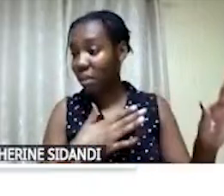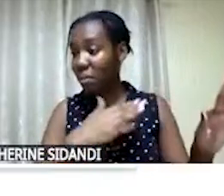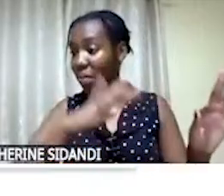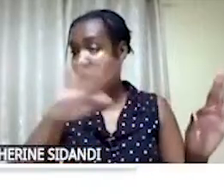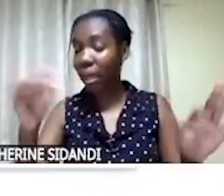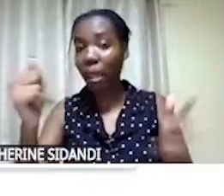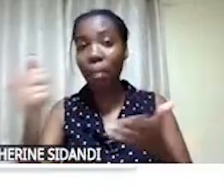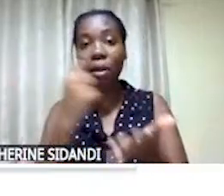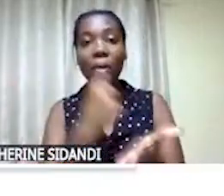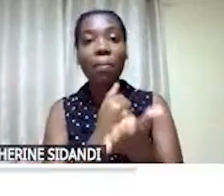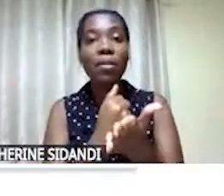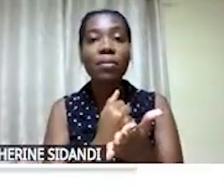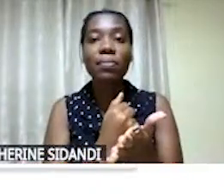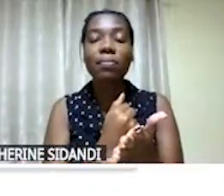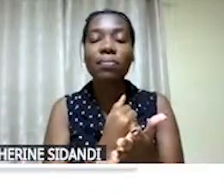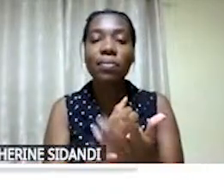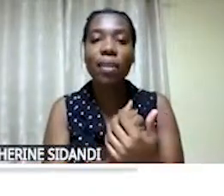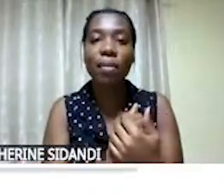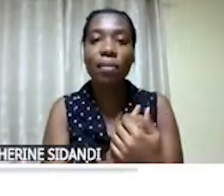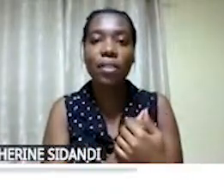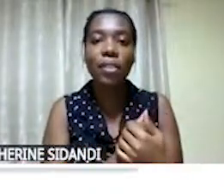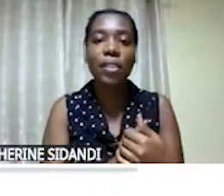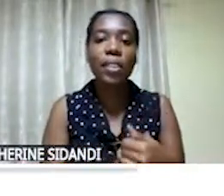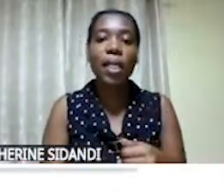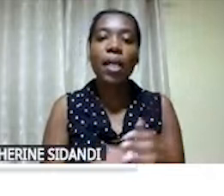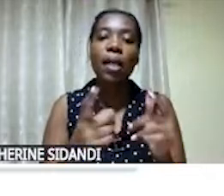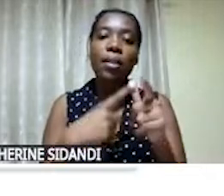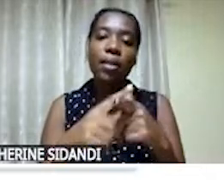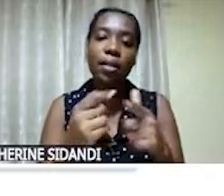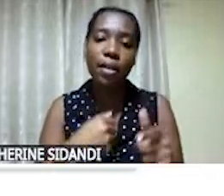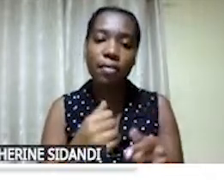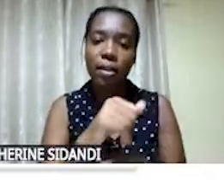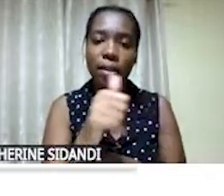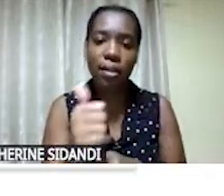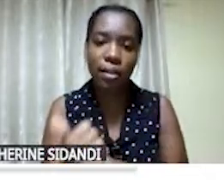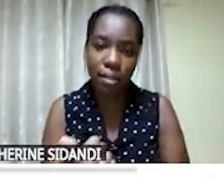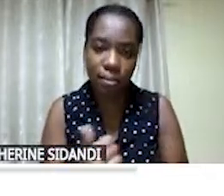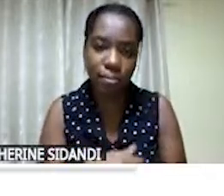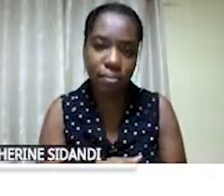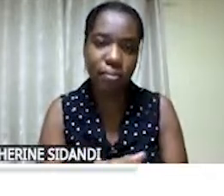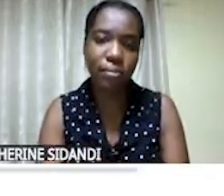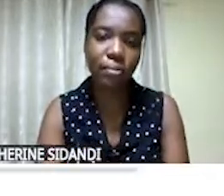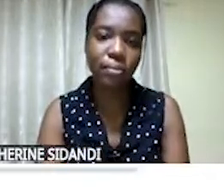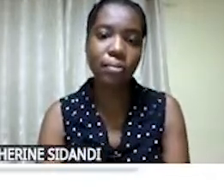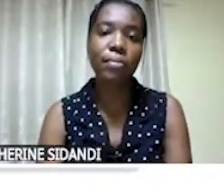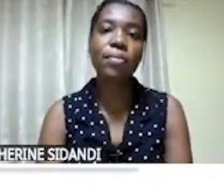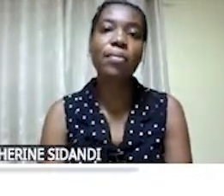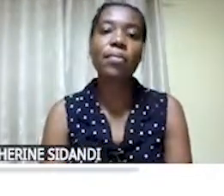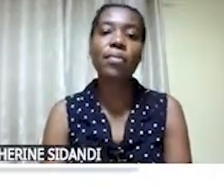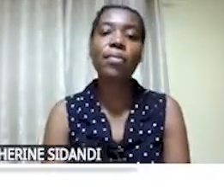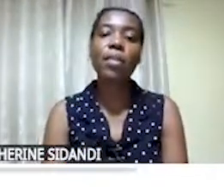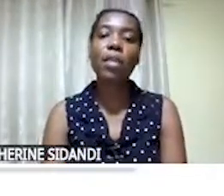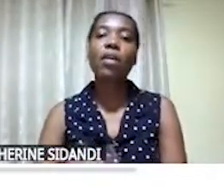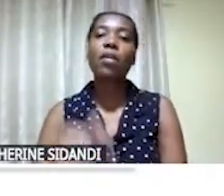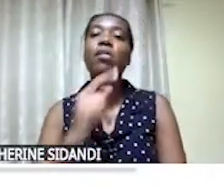gigs." And they did. For some, but mostly, I've found that strategy has